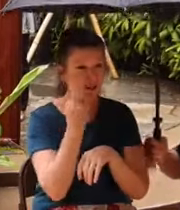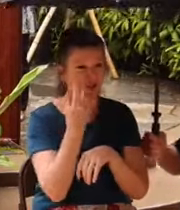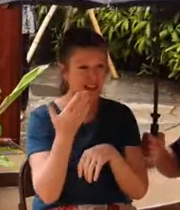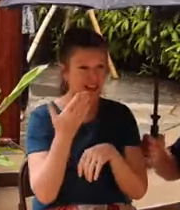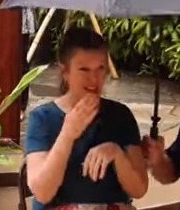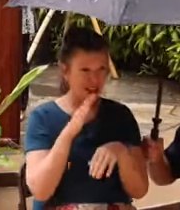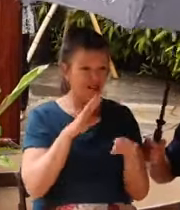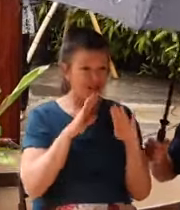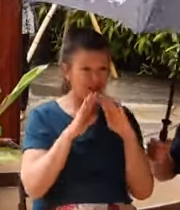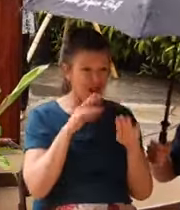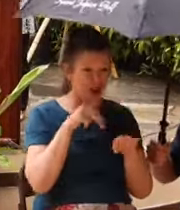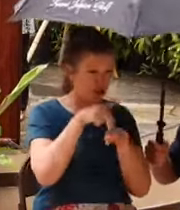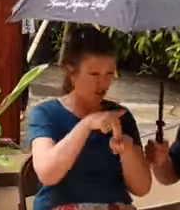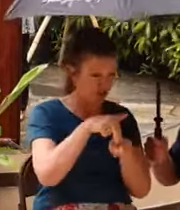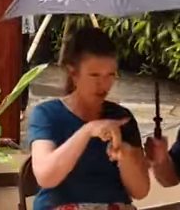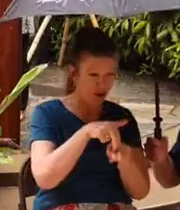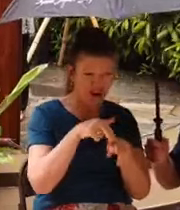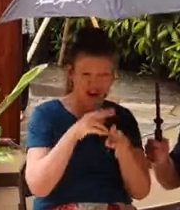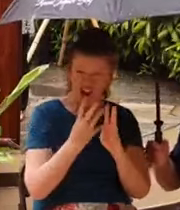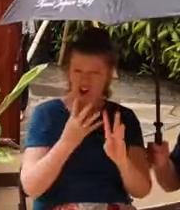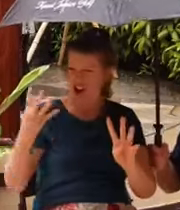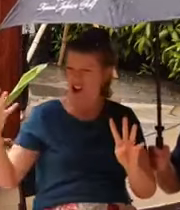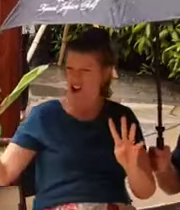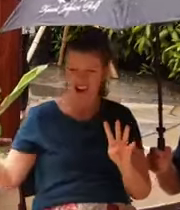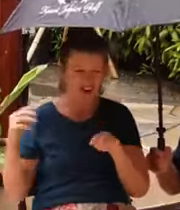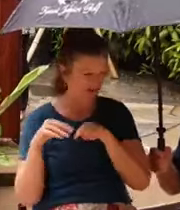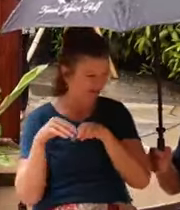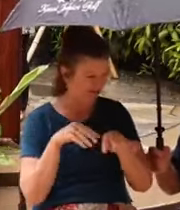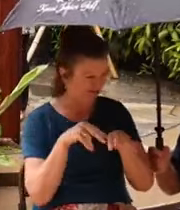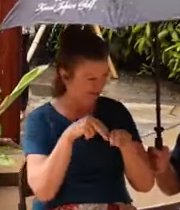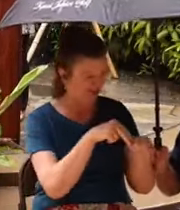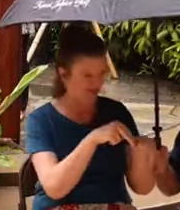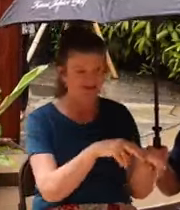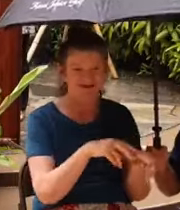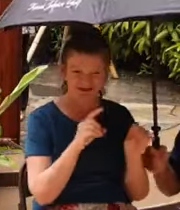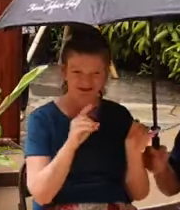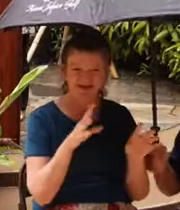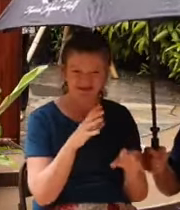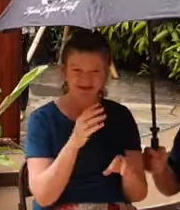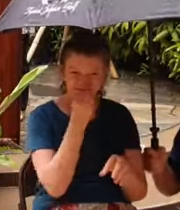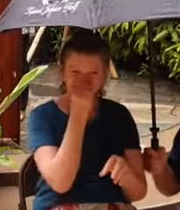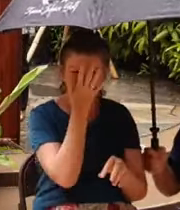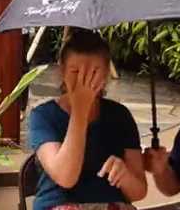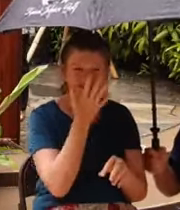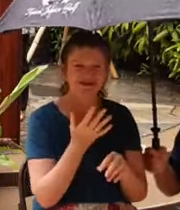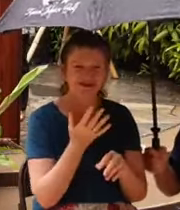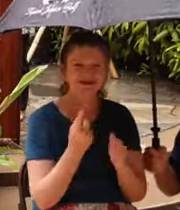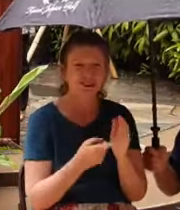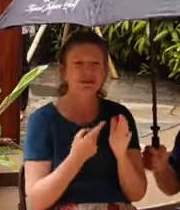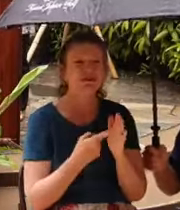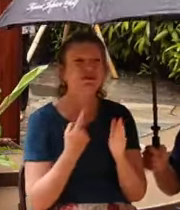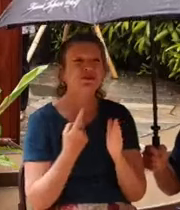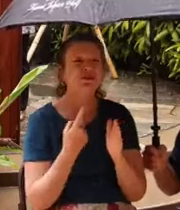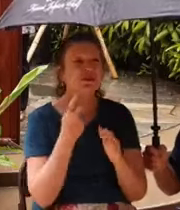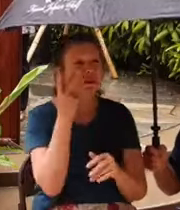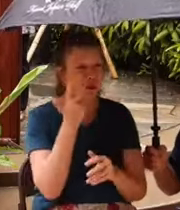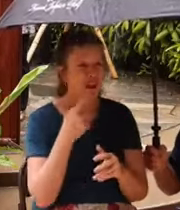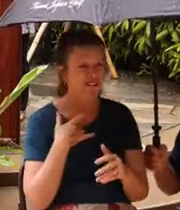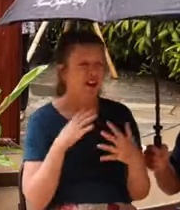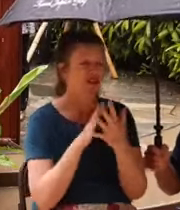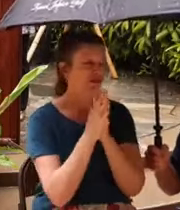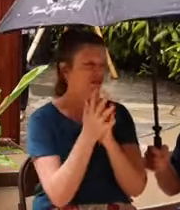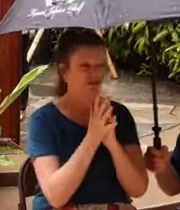frustrates a surfer, it's a crowded lineup. And let's face it, at times, Kauai can feel